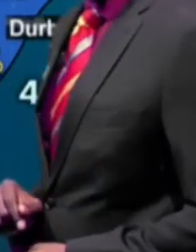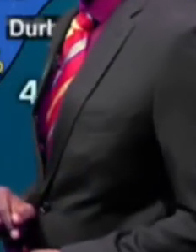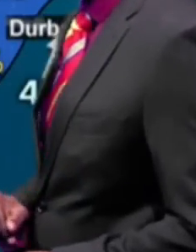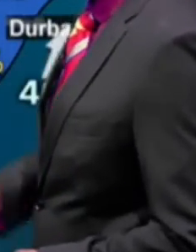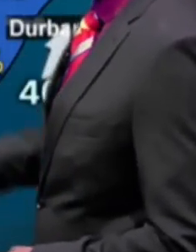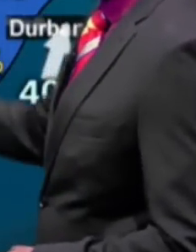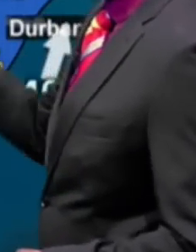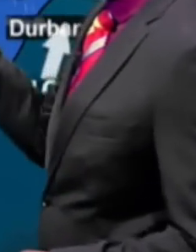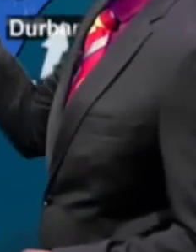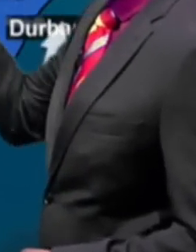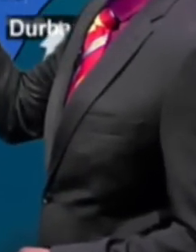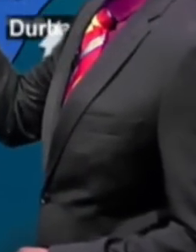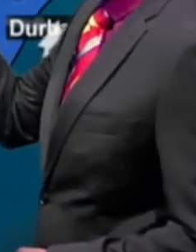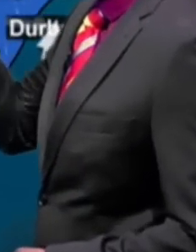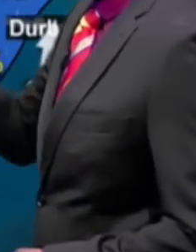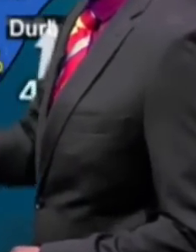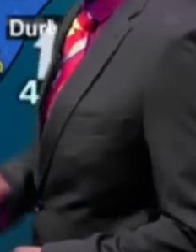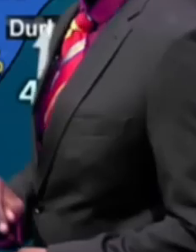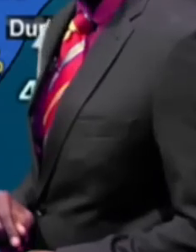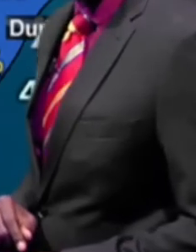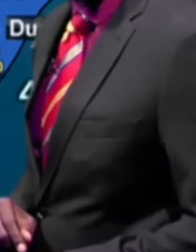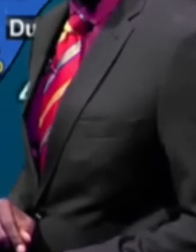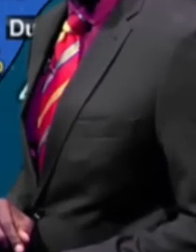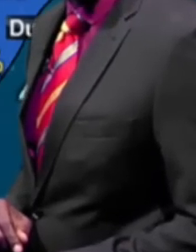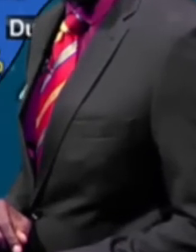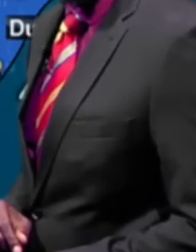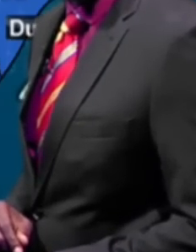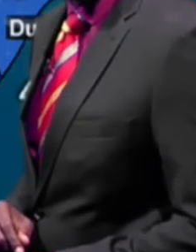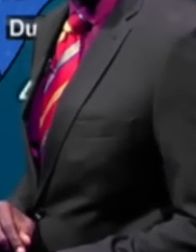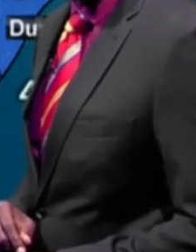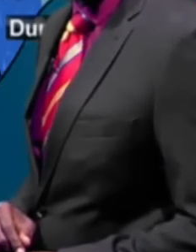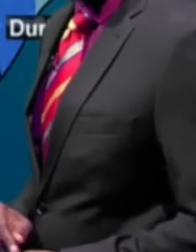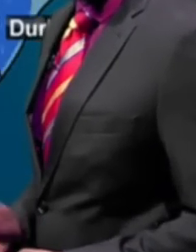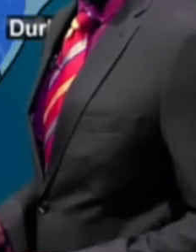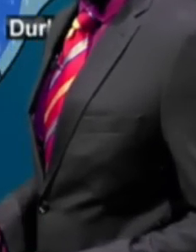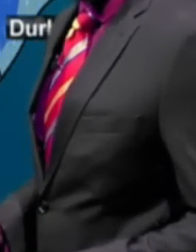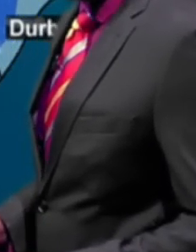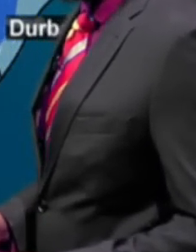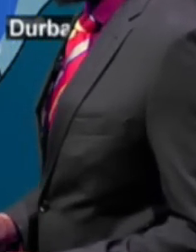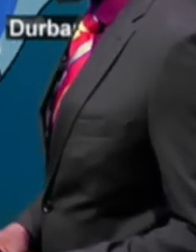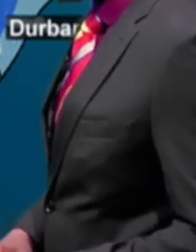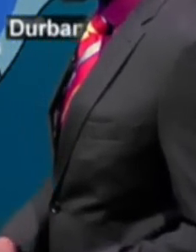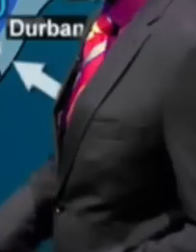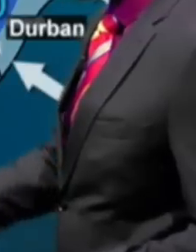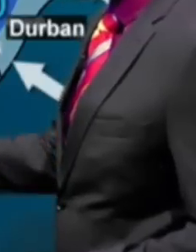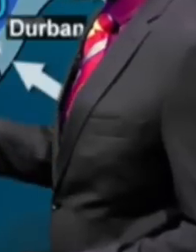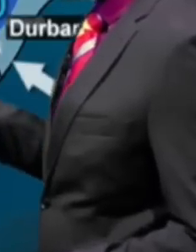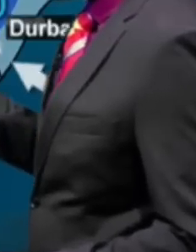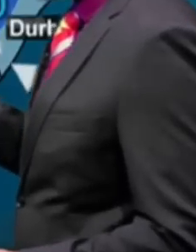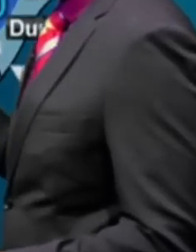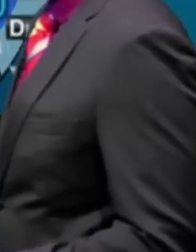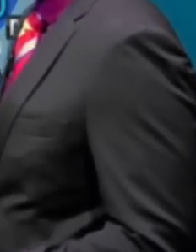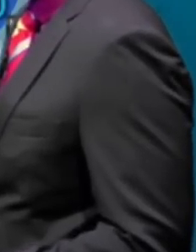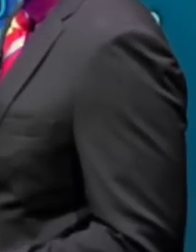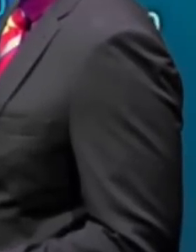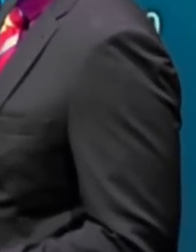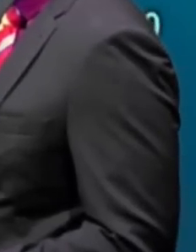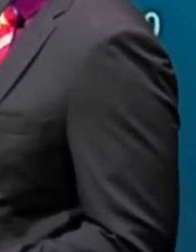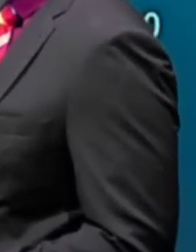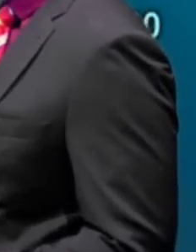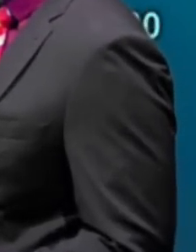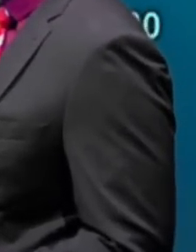di tlahle ditutu bona hali dinek ka mahadima ko tsa shibile hona ka hara ho polokwane ditulo tse ikgethileng ka hara gauta re shibile hona boholo ba Free